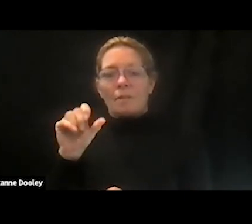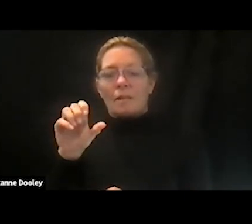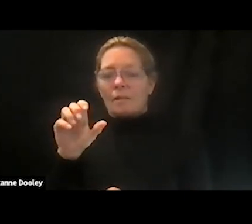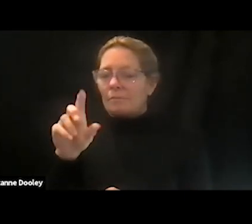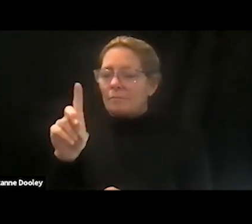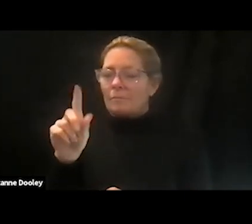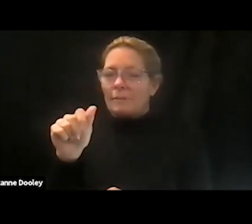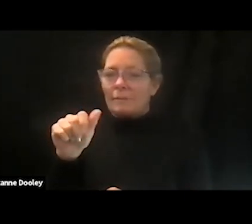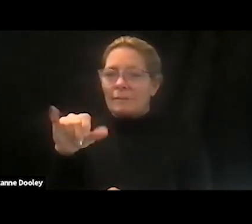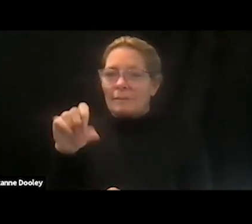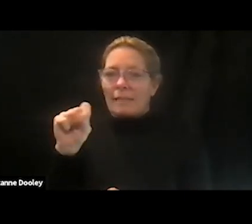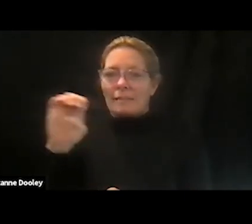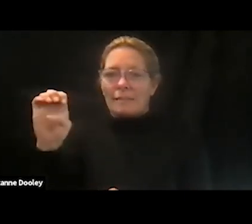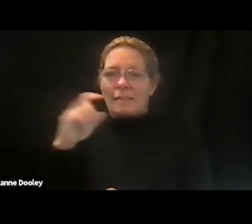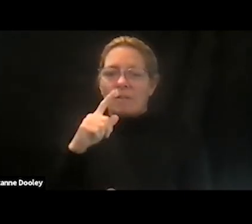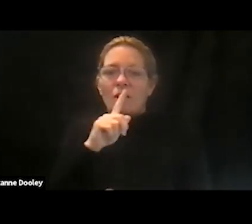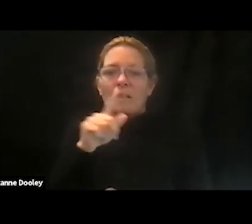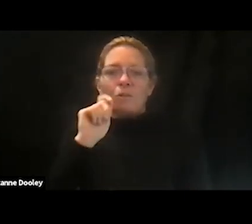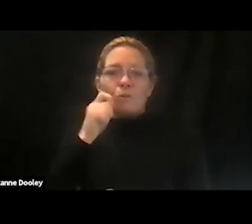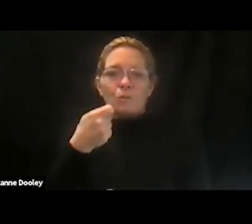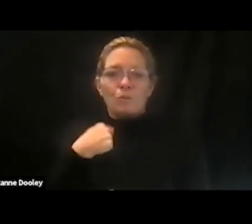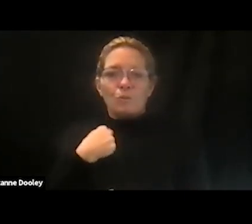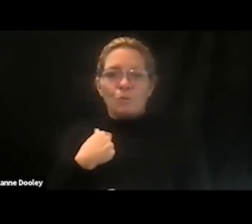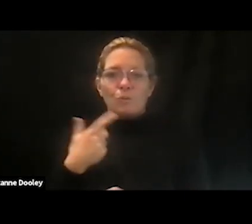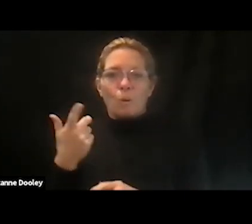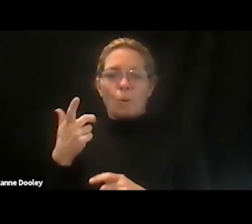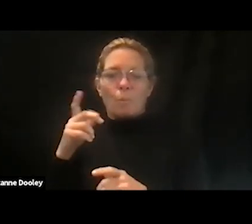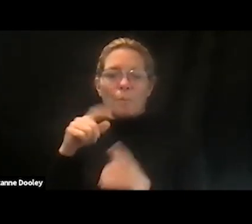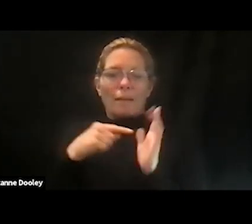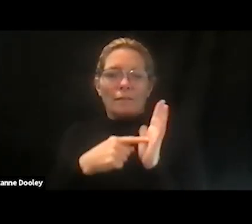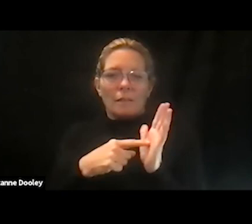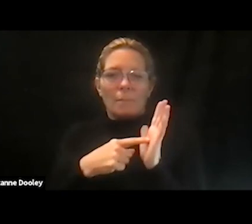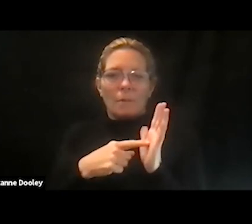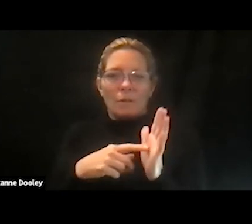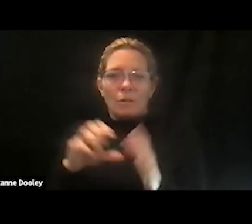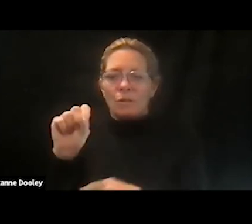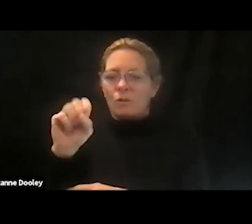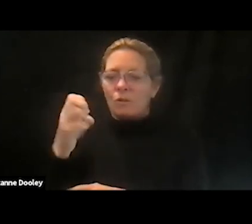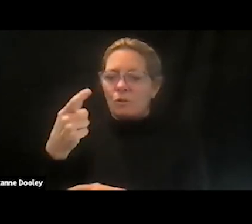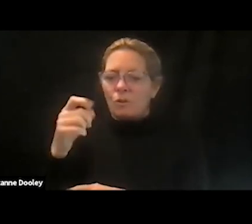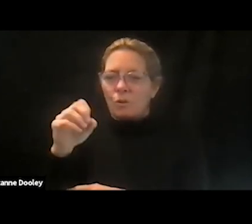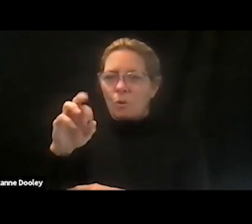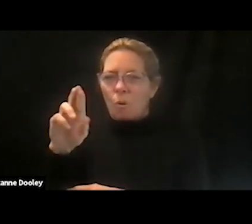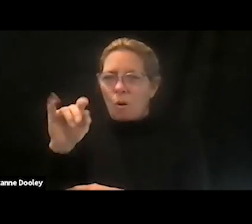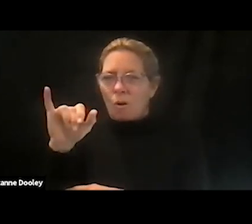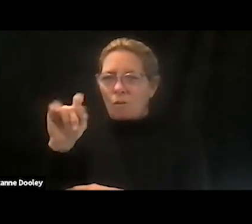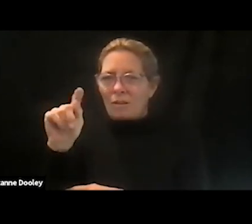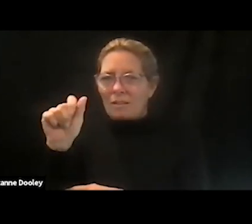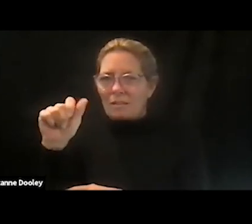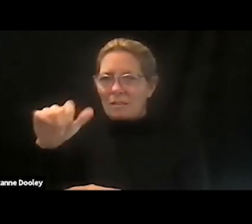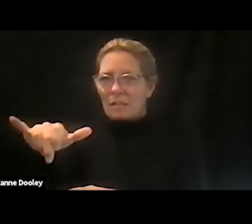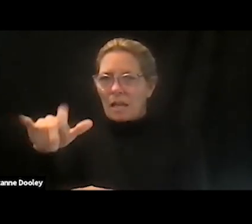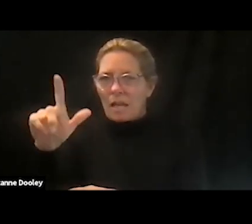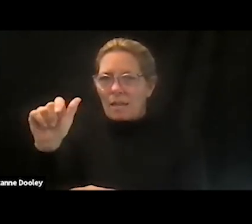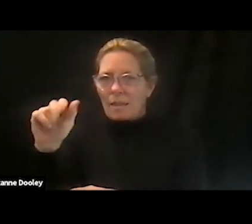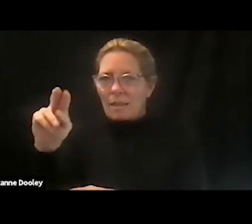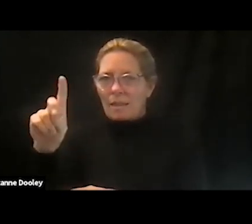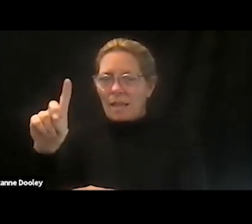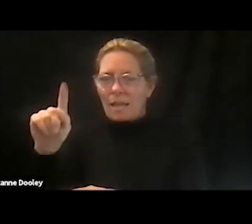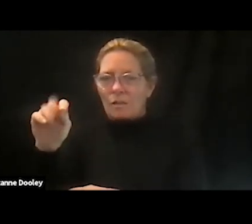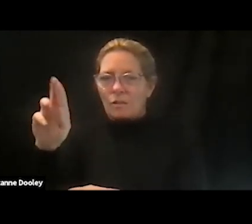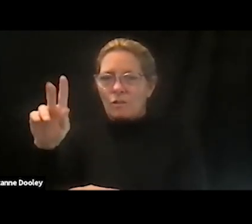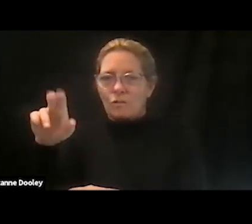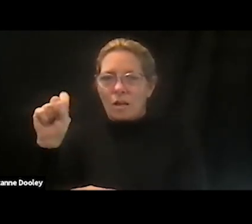example from the Bay Area called the Segorite Land Trust. They have what is called the